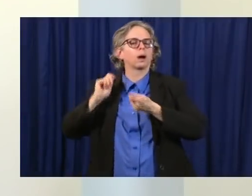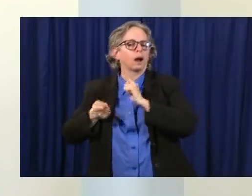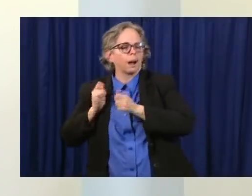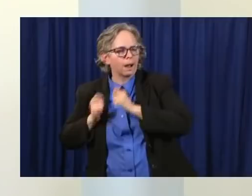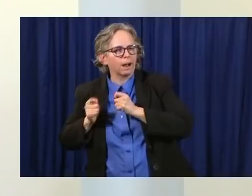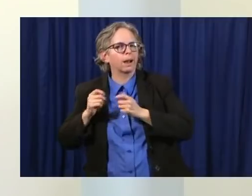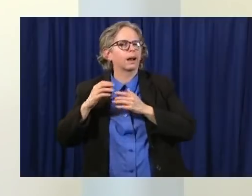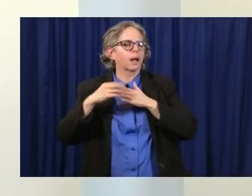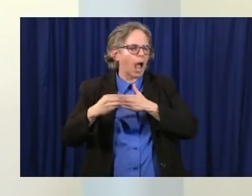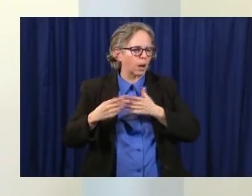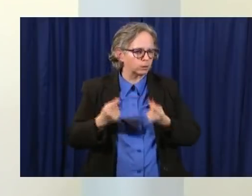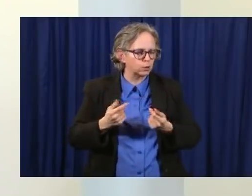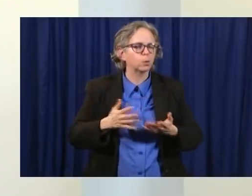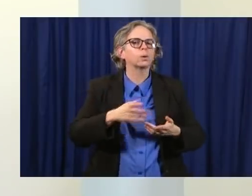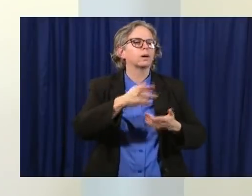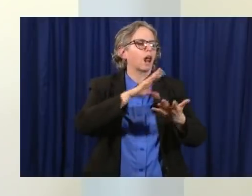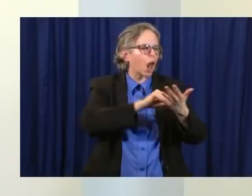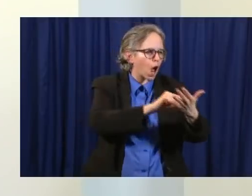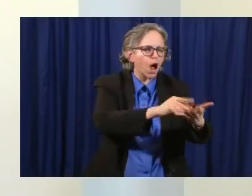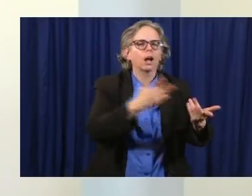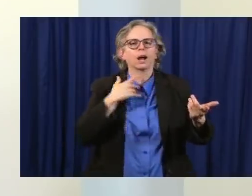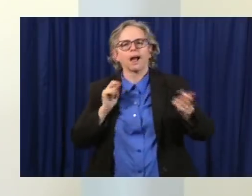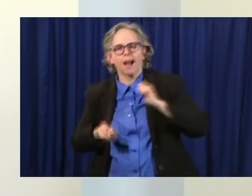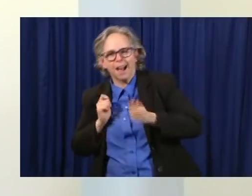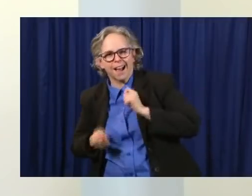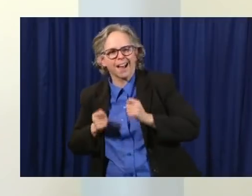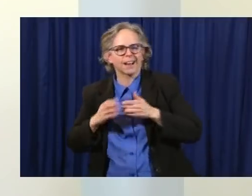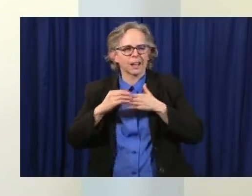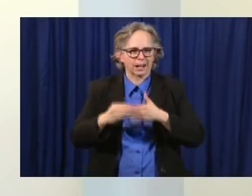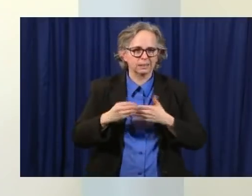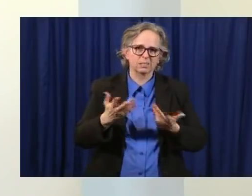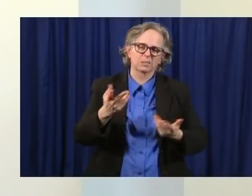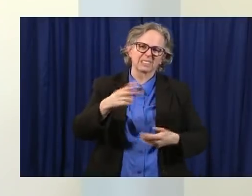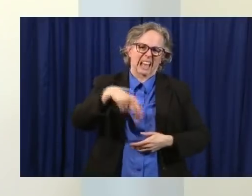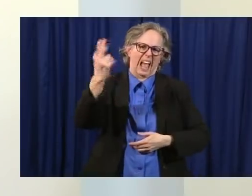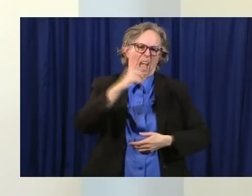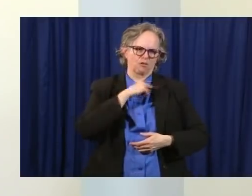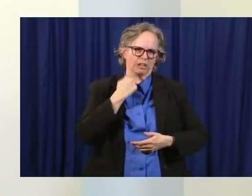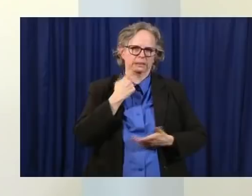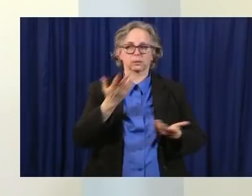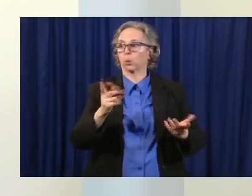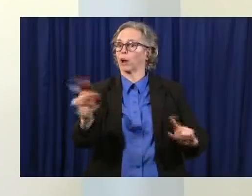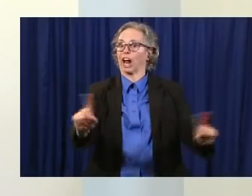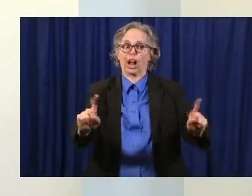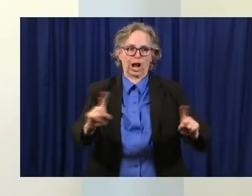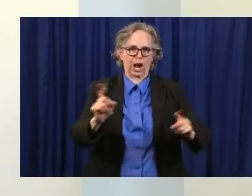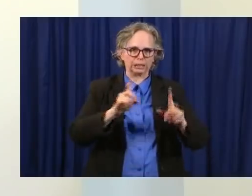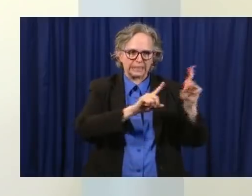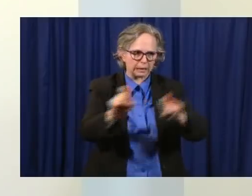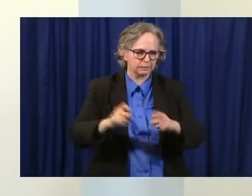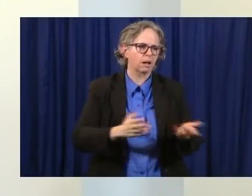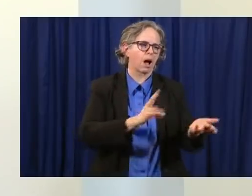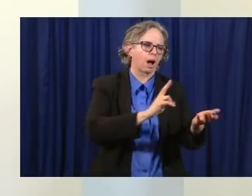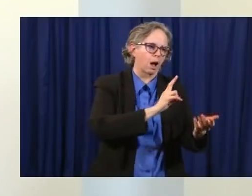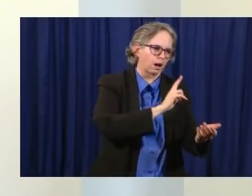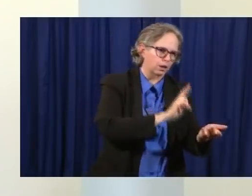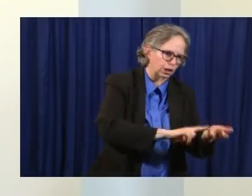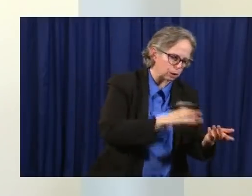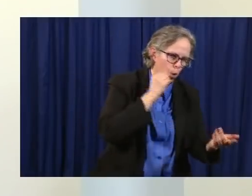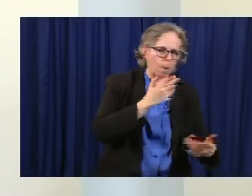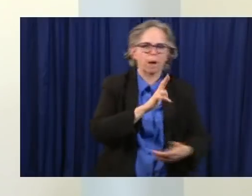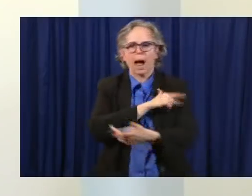And so we're still doing high risk, so nursing homes, hospitals, symptomatic people, staff,